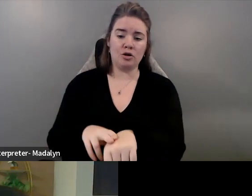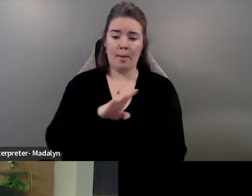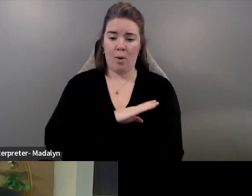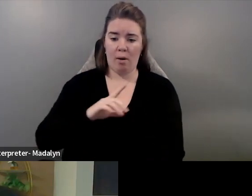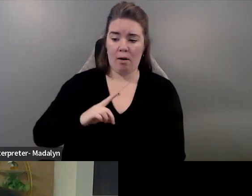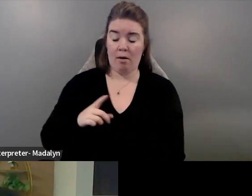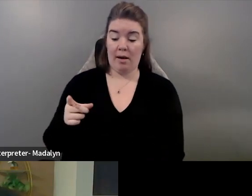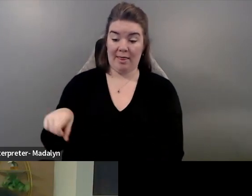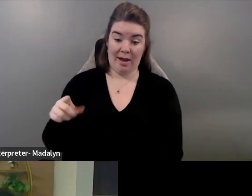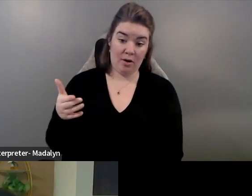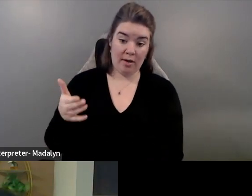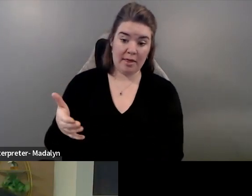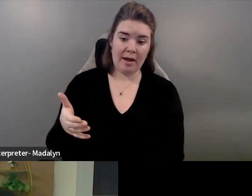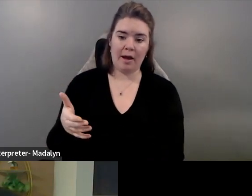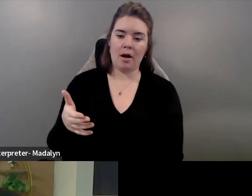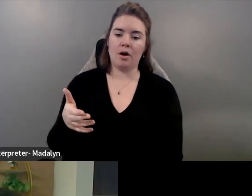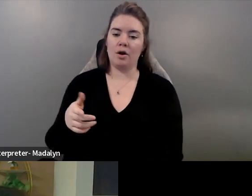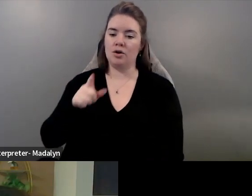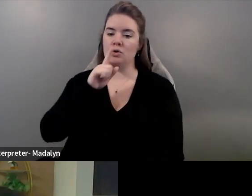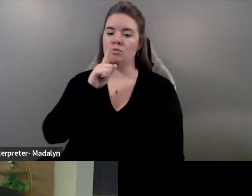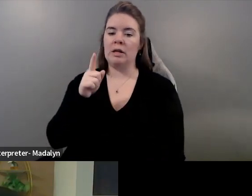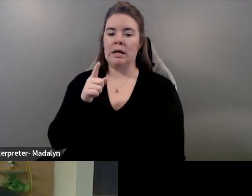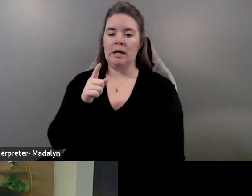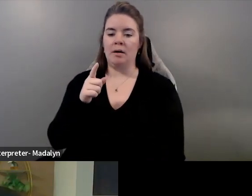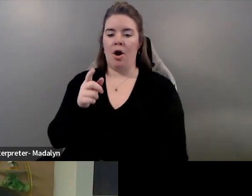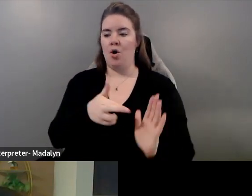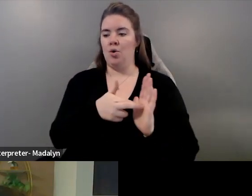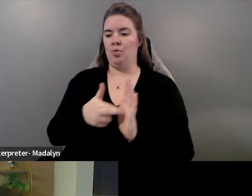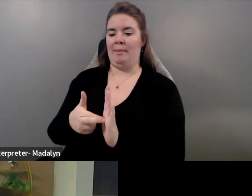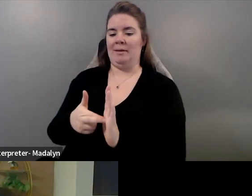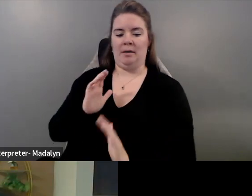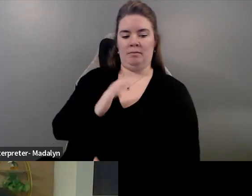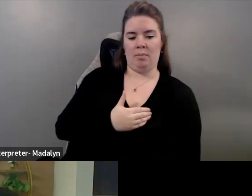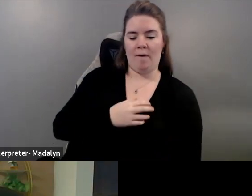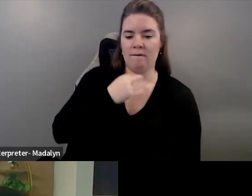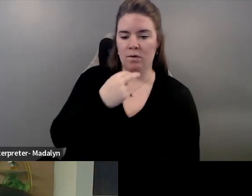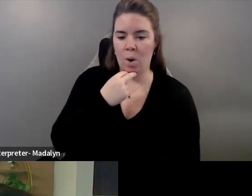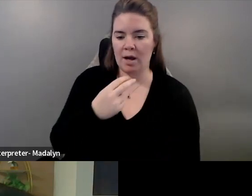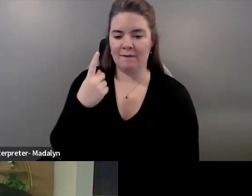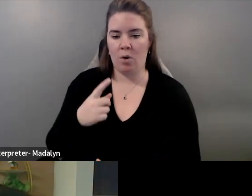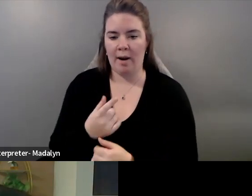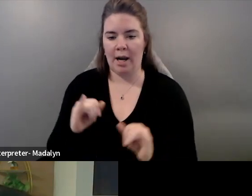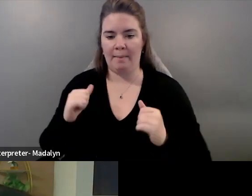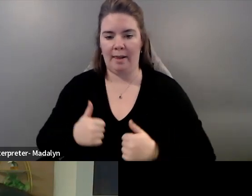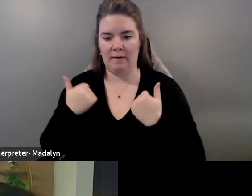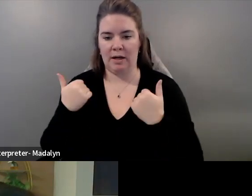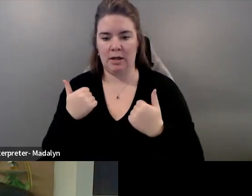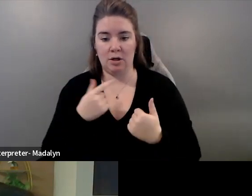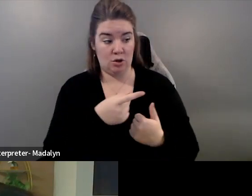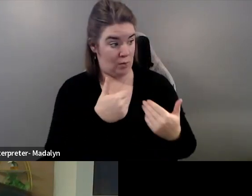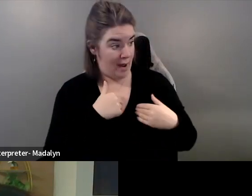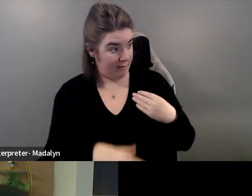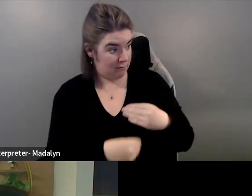just be a difference, to be a voice for independent living. Tyler, did you have anything to add?